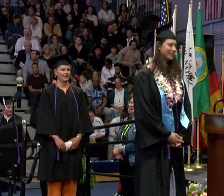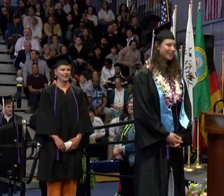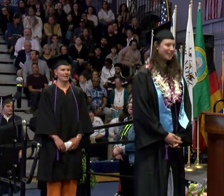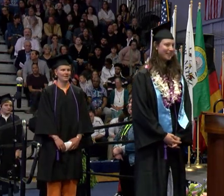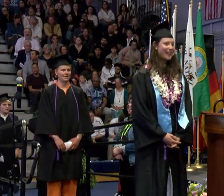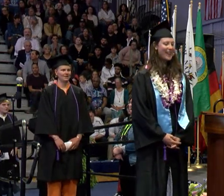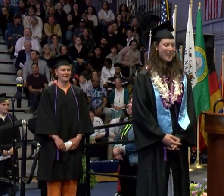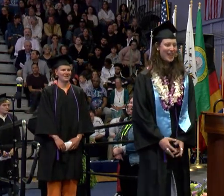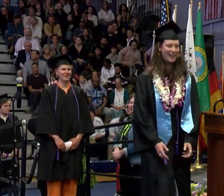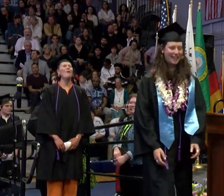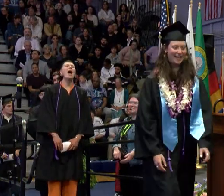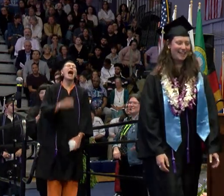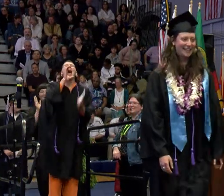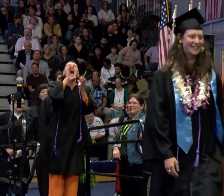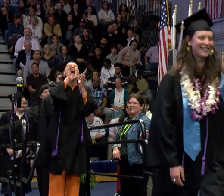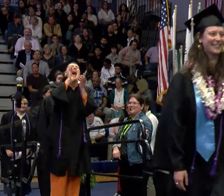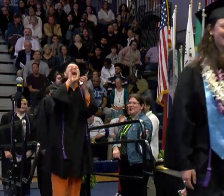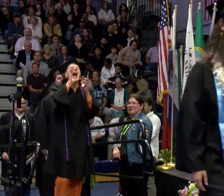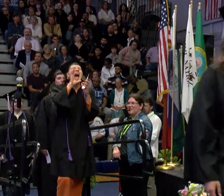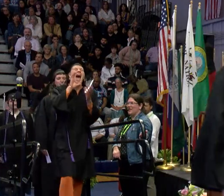Naomi Miyoko Tyler.